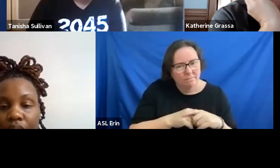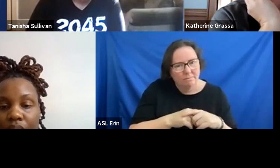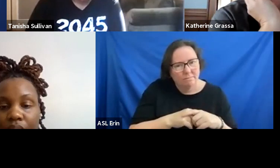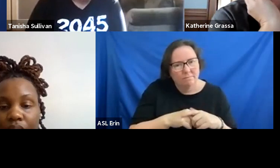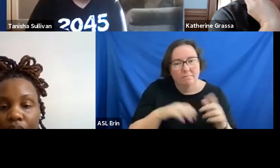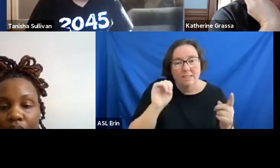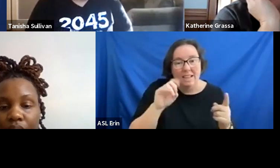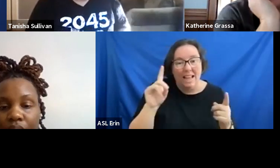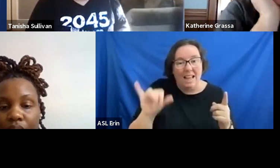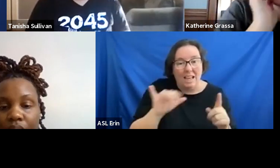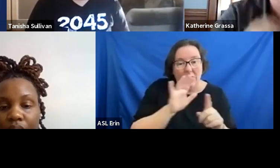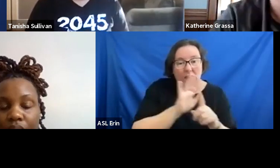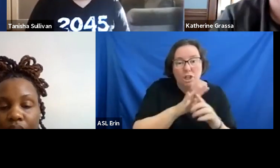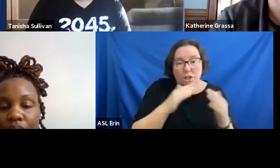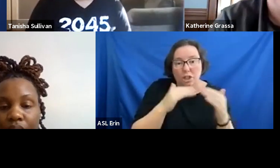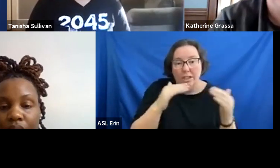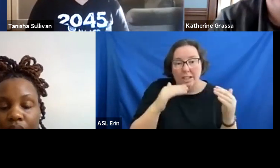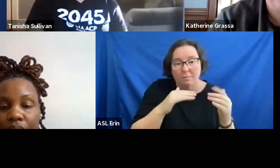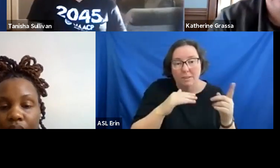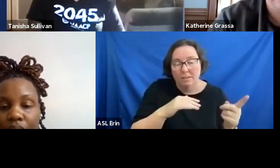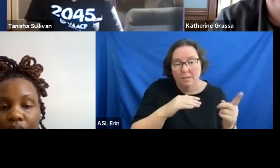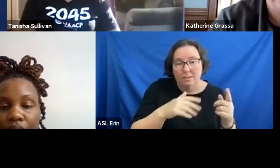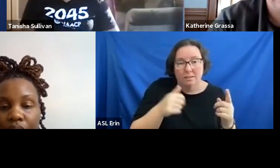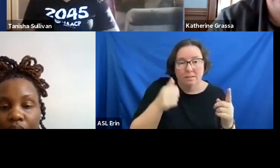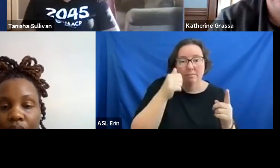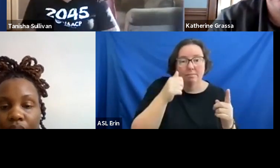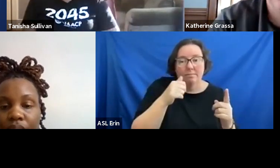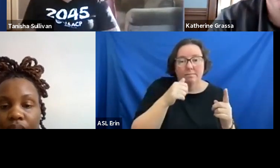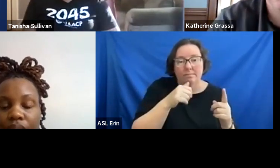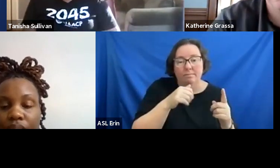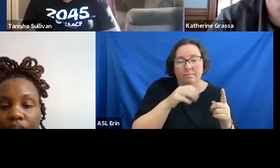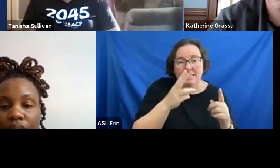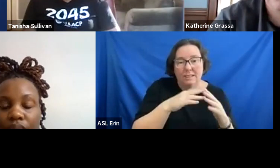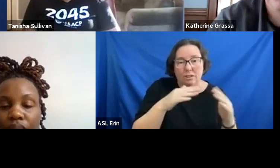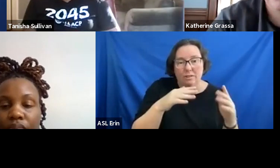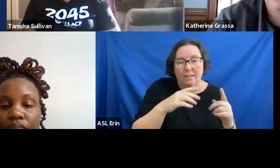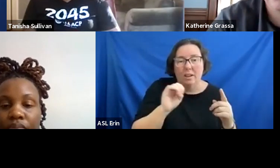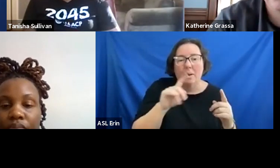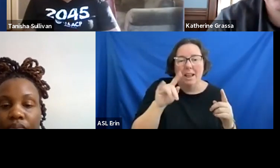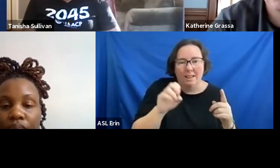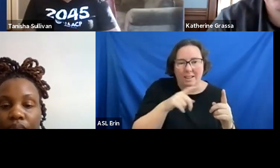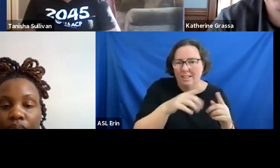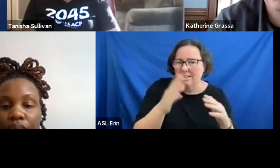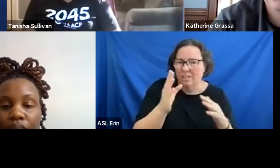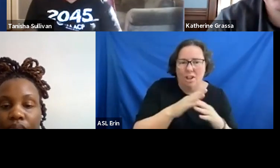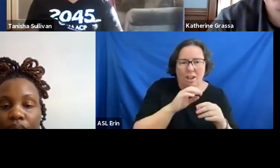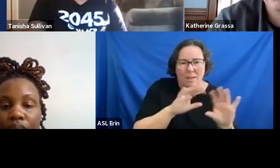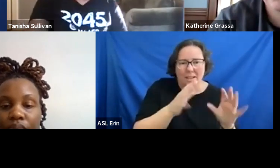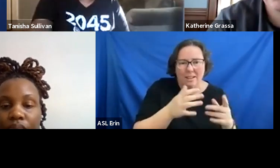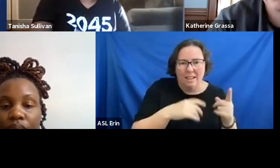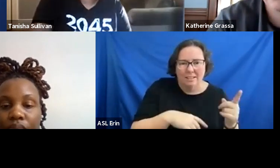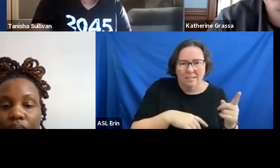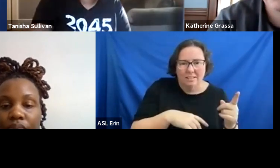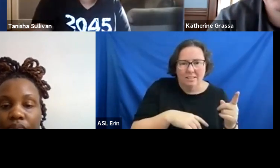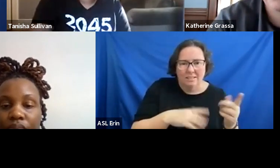her classmate's, the elder sister, which is 6th grader this year. Ellie is the top one in the class.